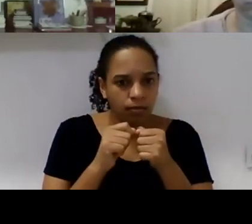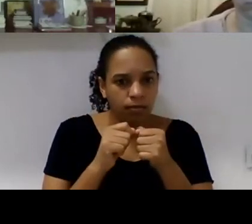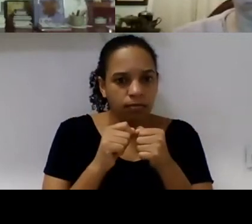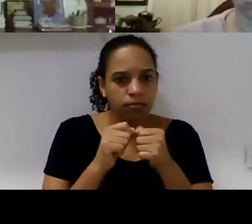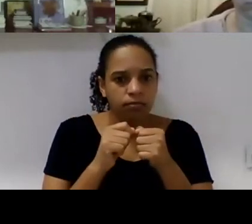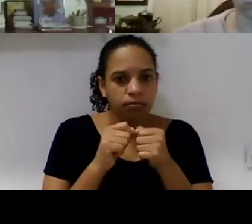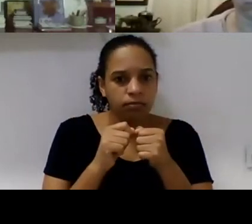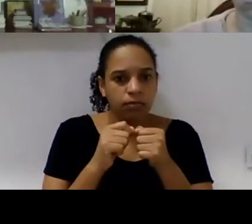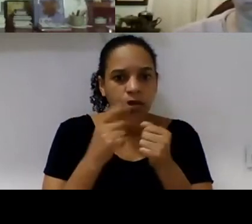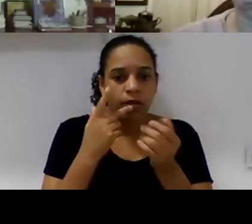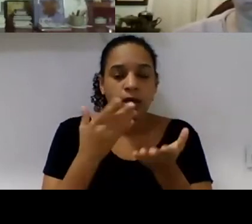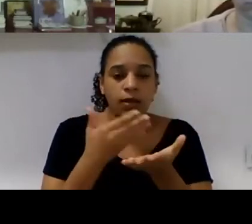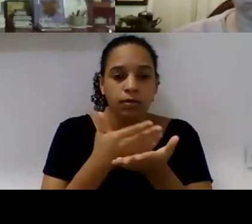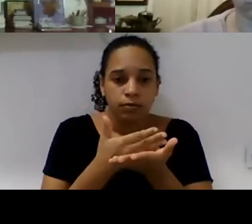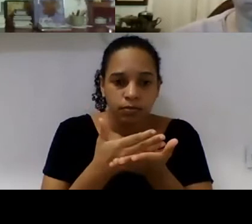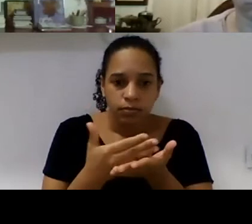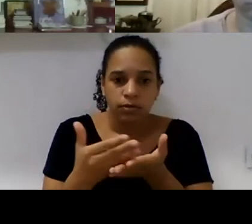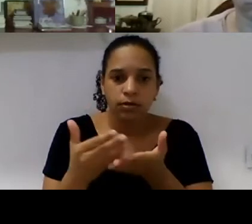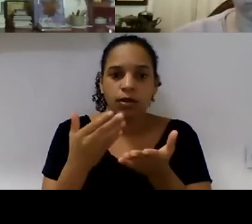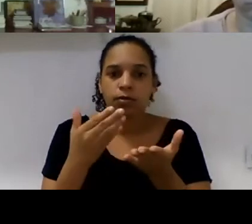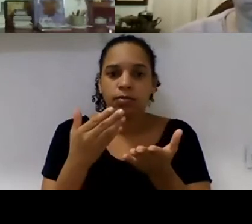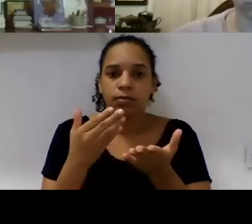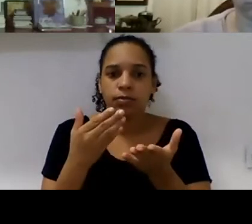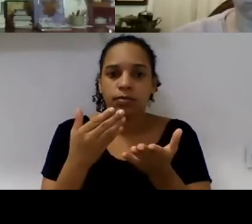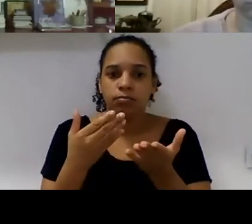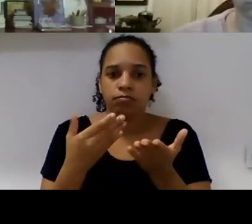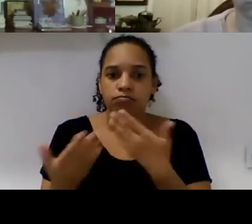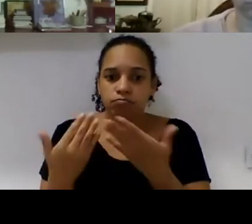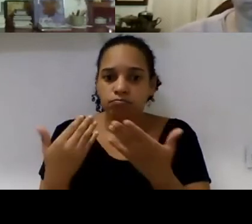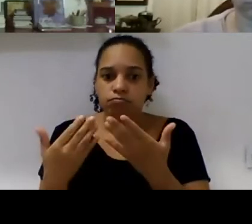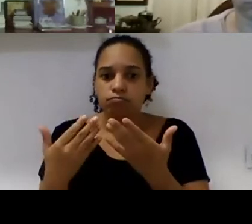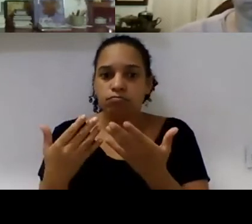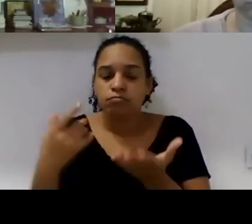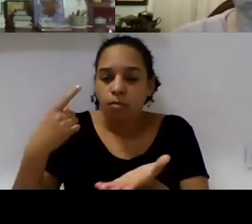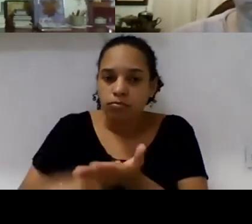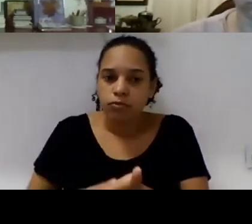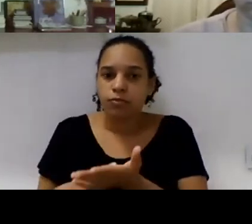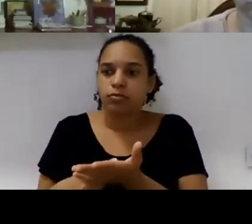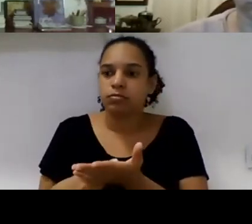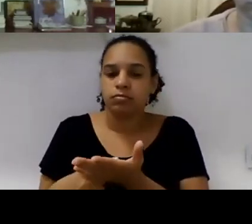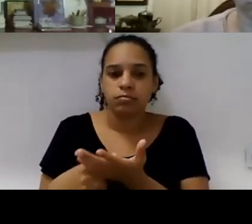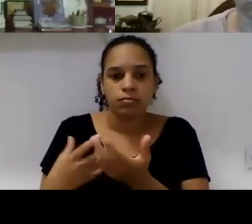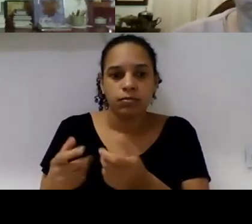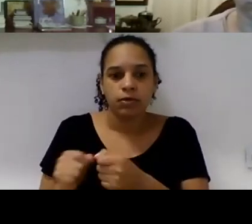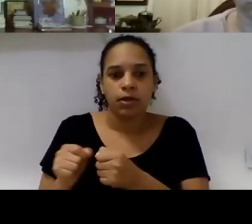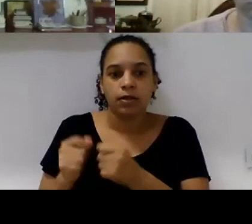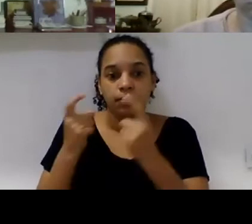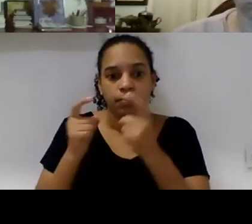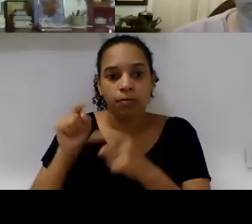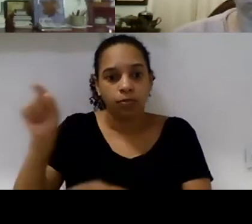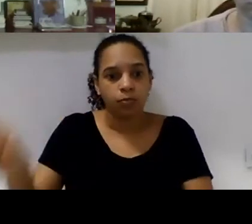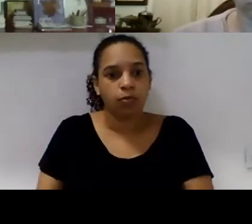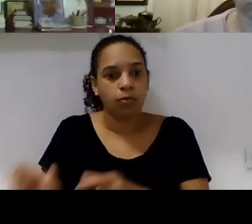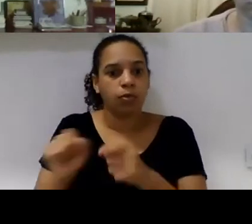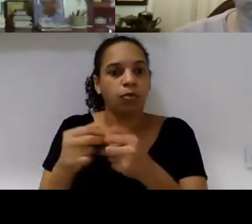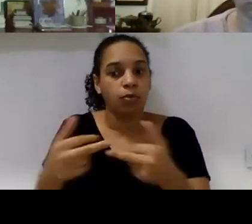after it was over, right? Got much better conditions. But there as a result was a lot of people felt excluded.